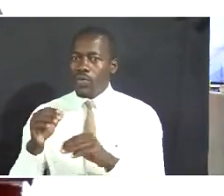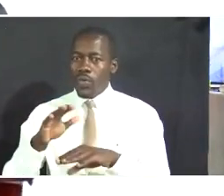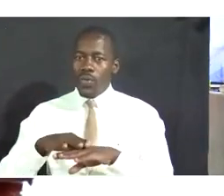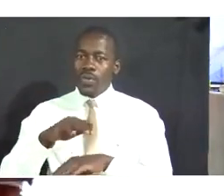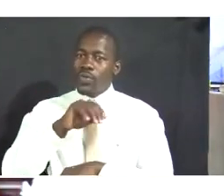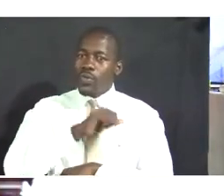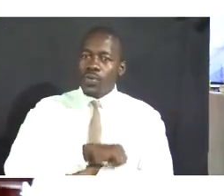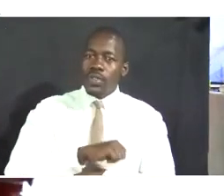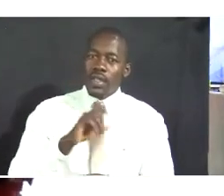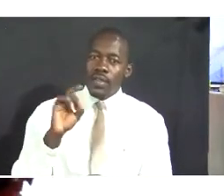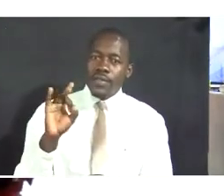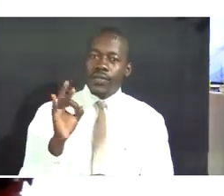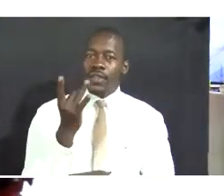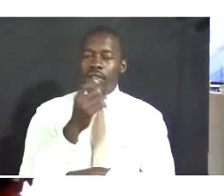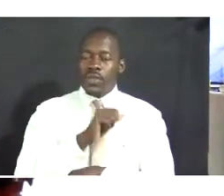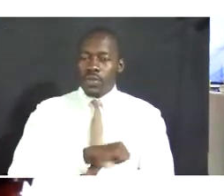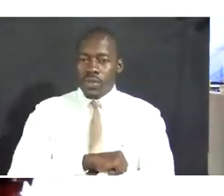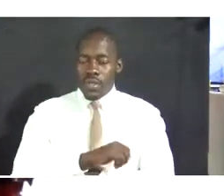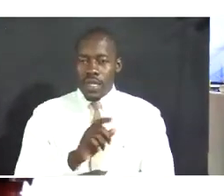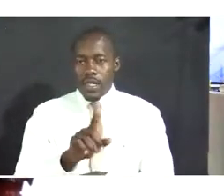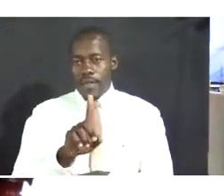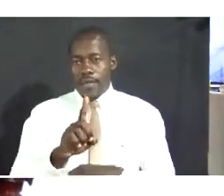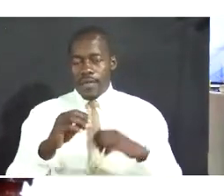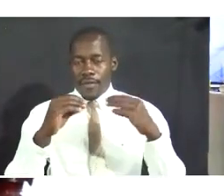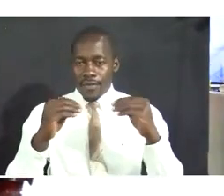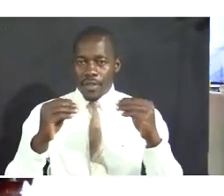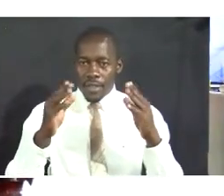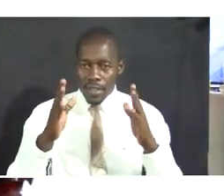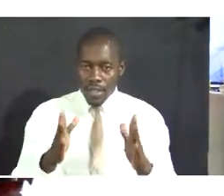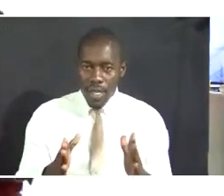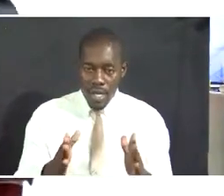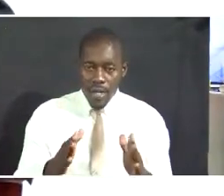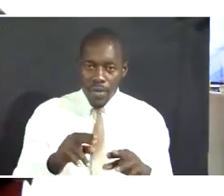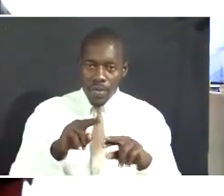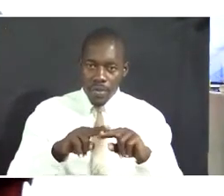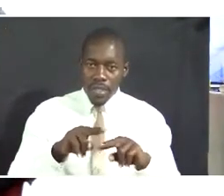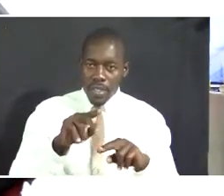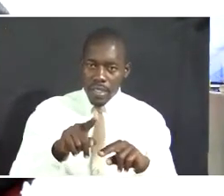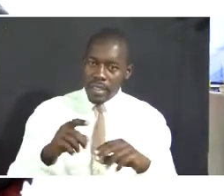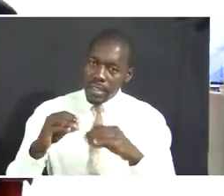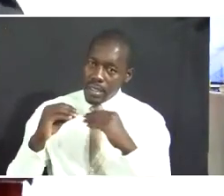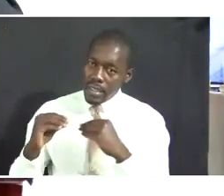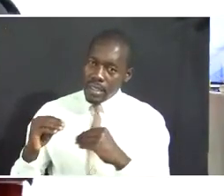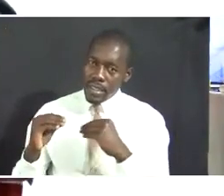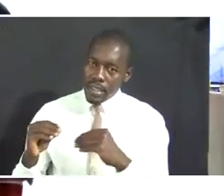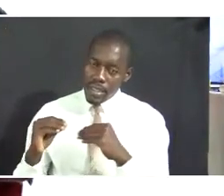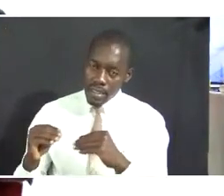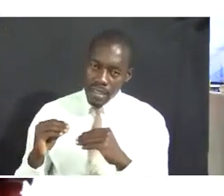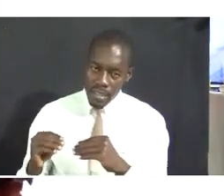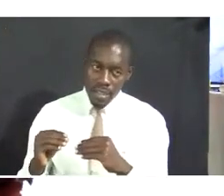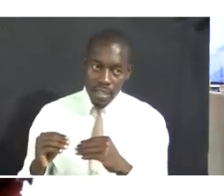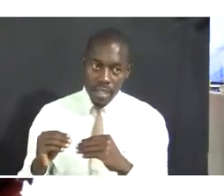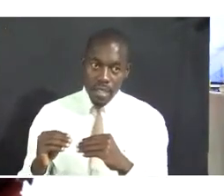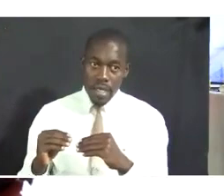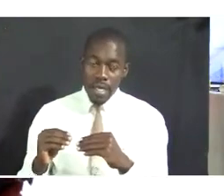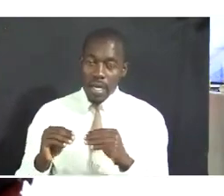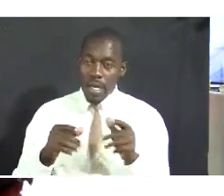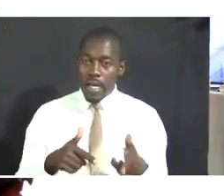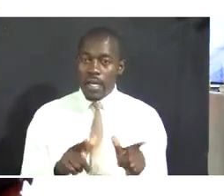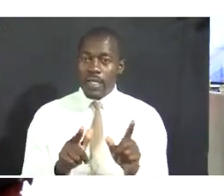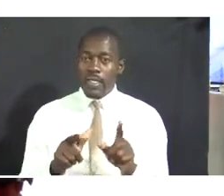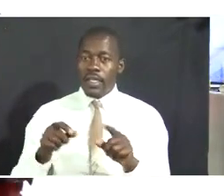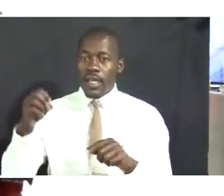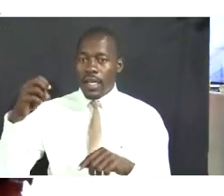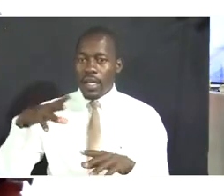the teacher who is teaching there, the back stops at you. Teach, shine, let your light